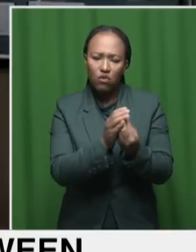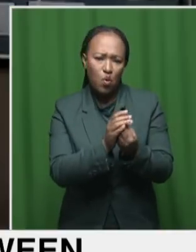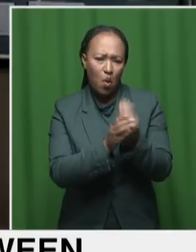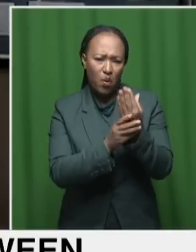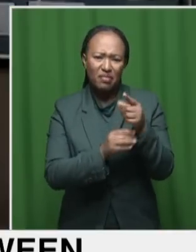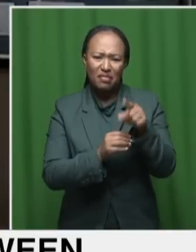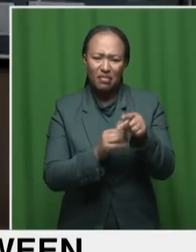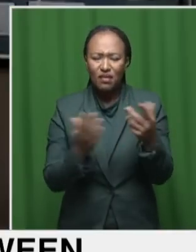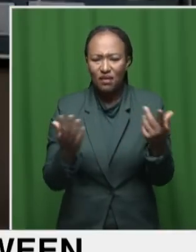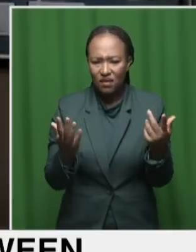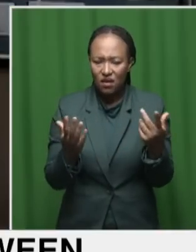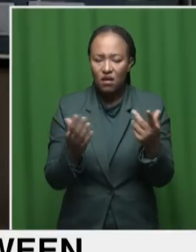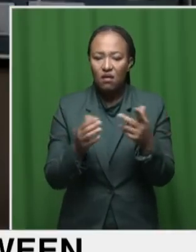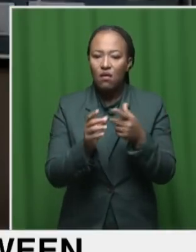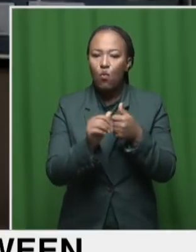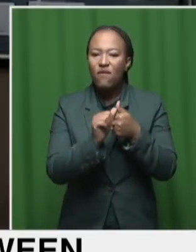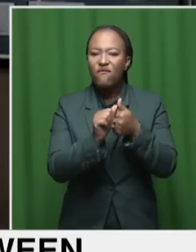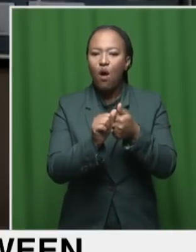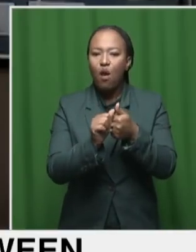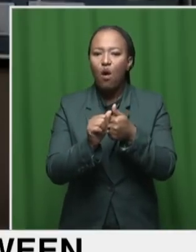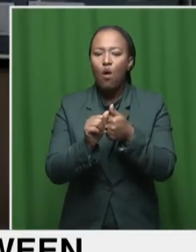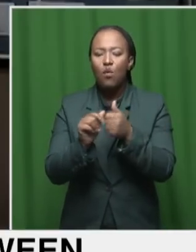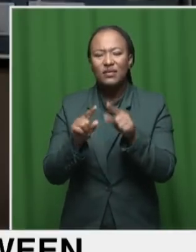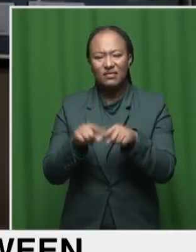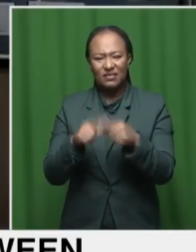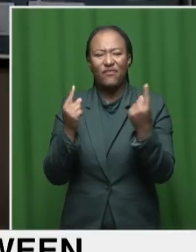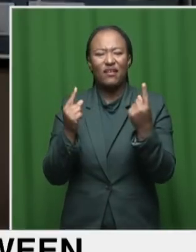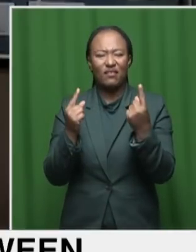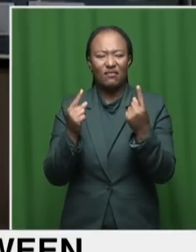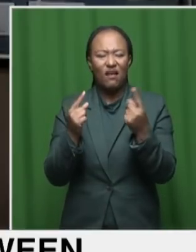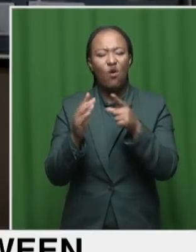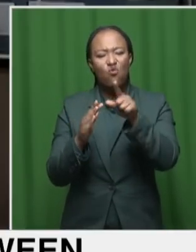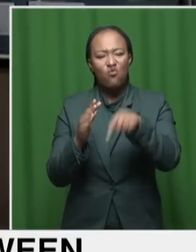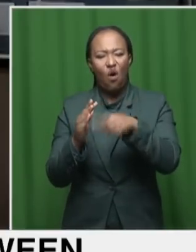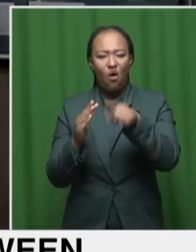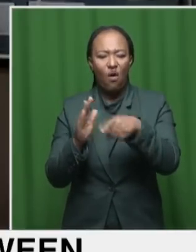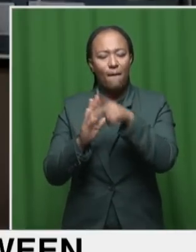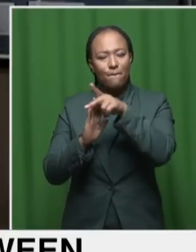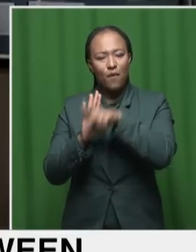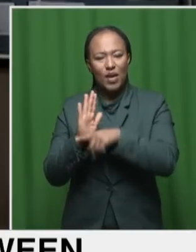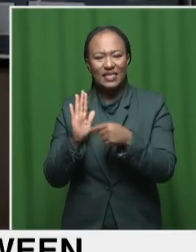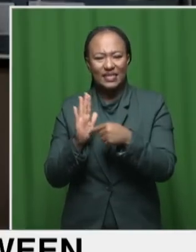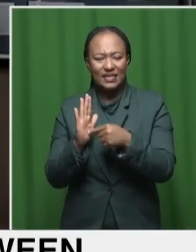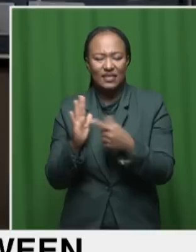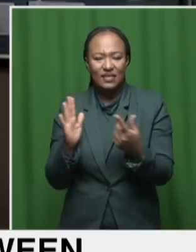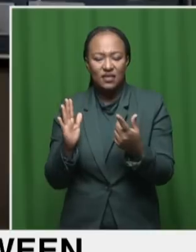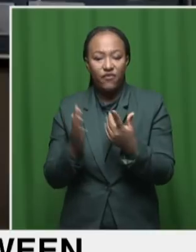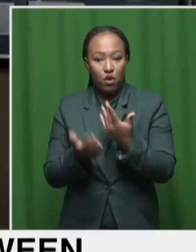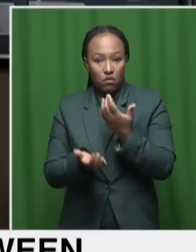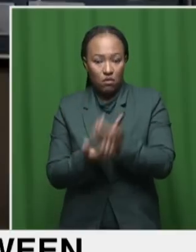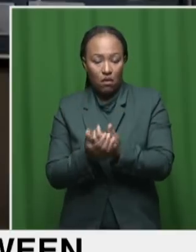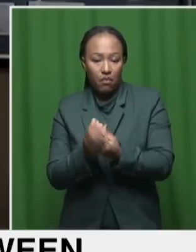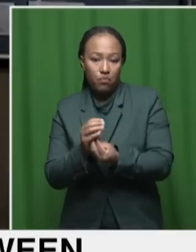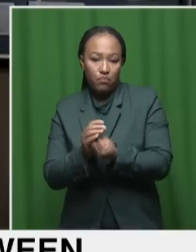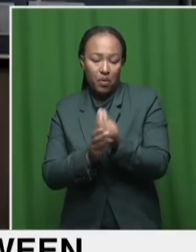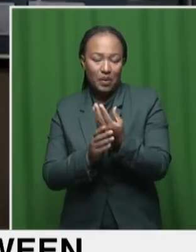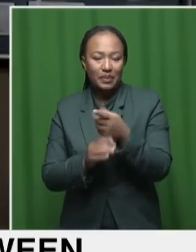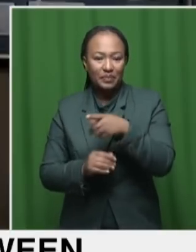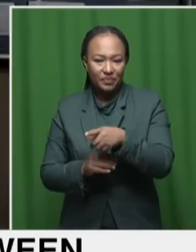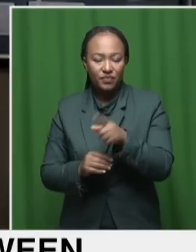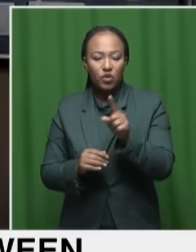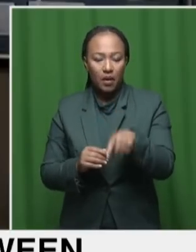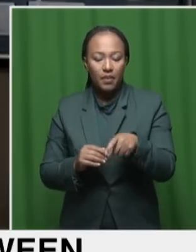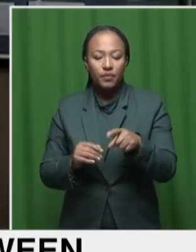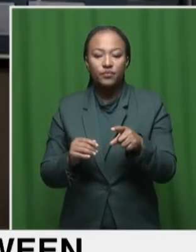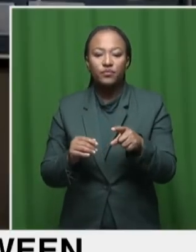simply because we are following the wrong macroeconomic policies in order to get this economy to grow. And the things that we need to do is to